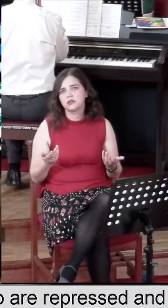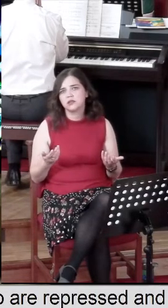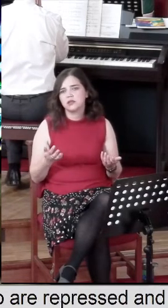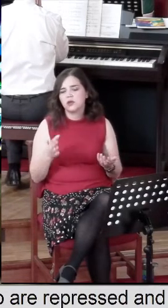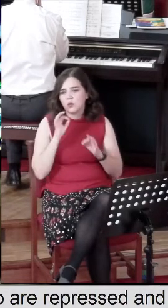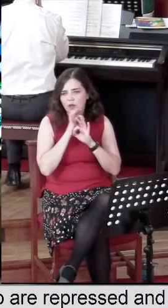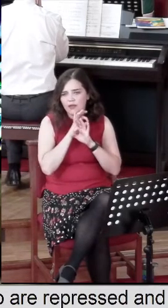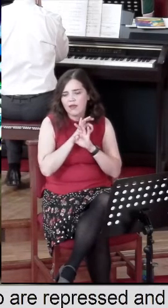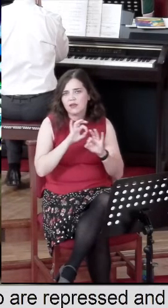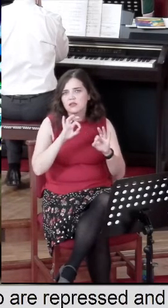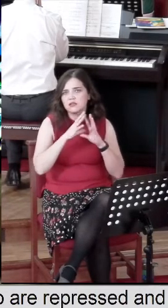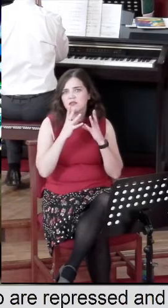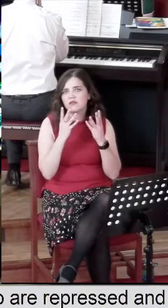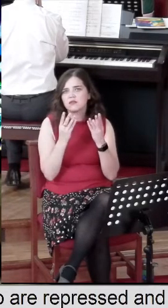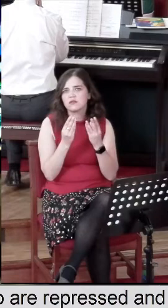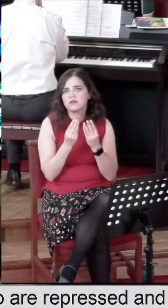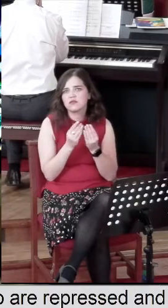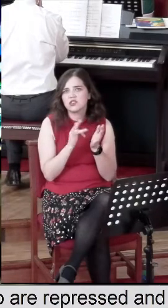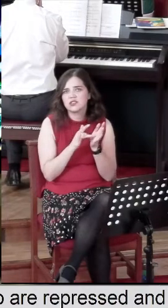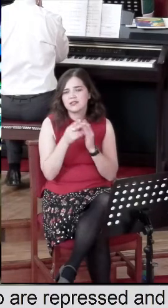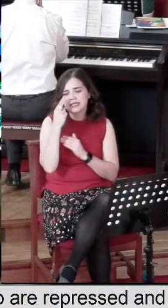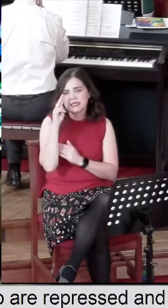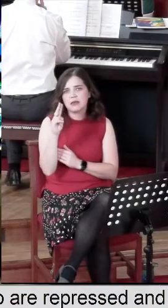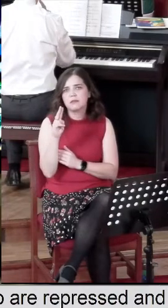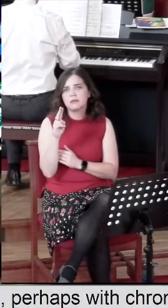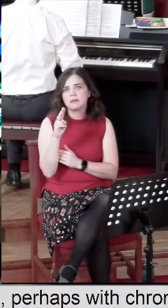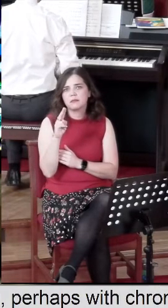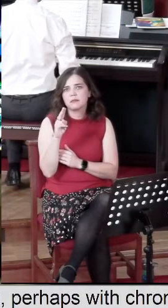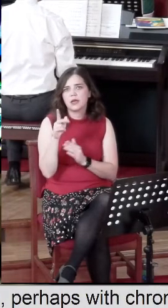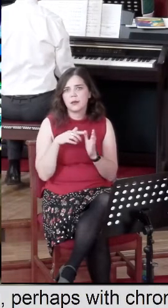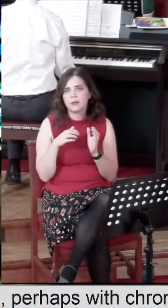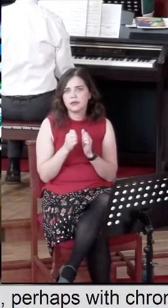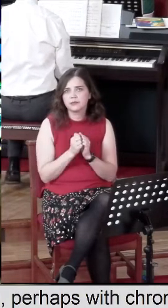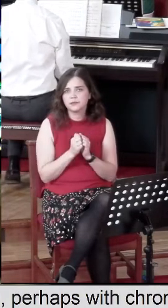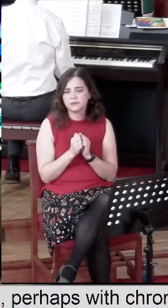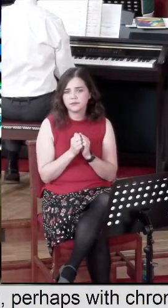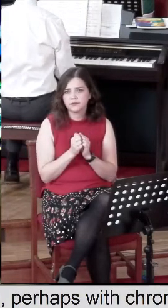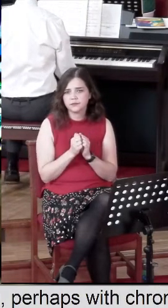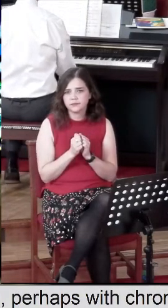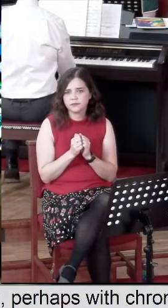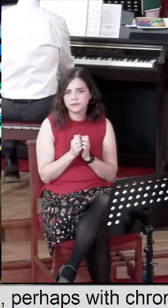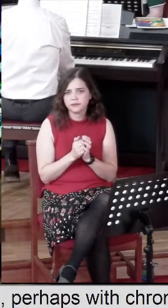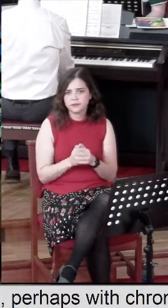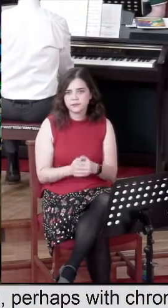all these things in Jesus' name. Amen.